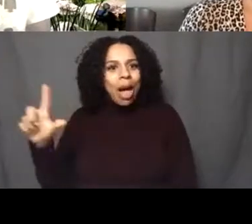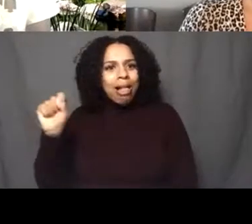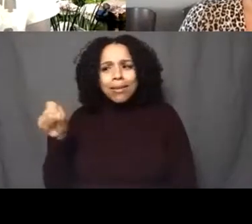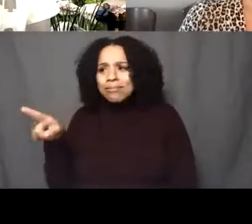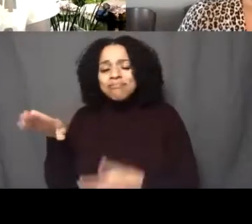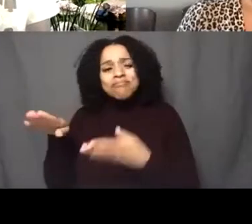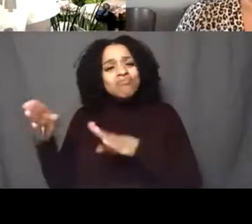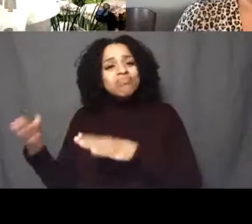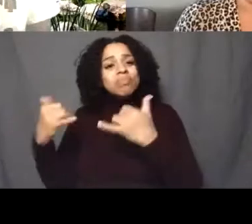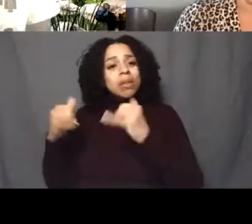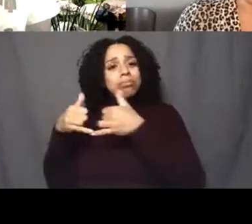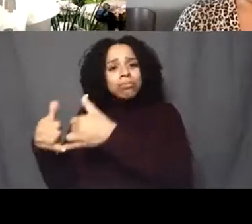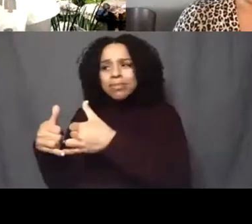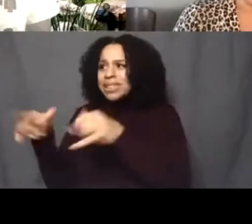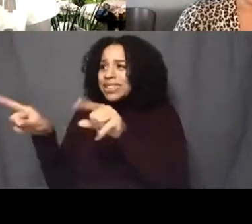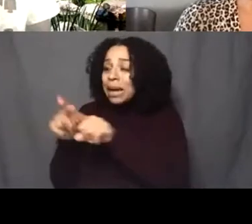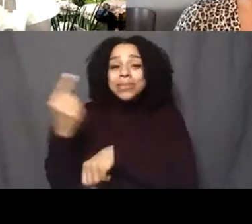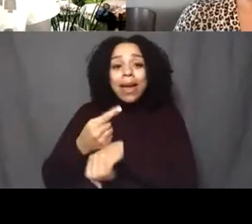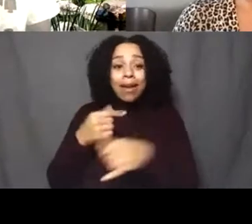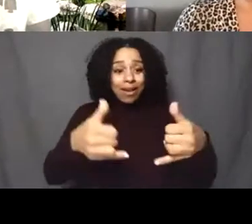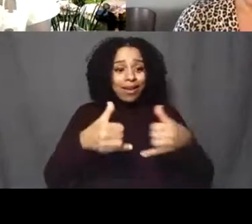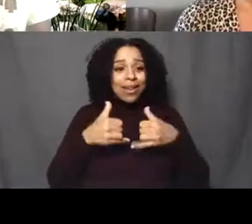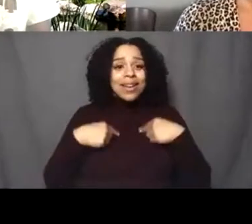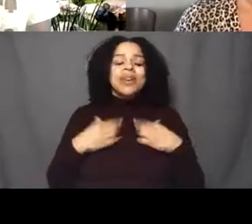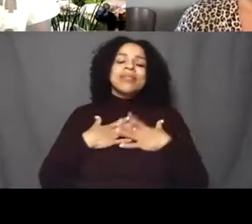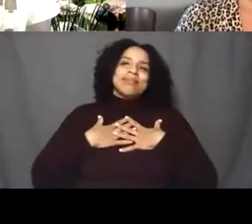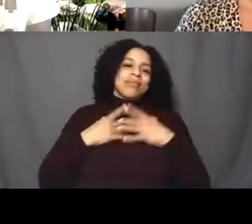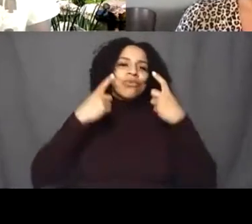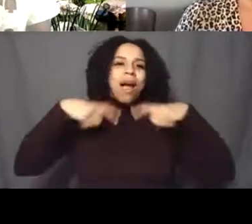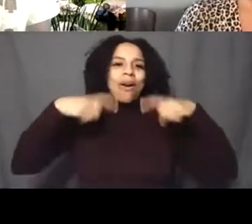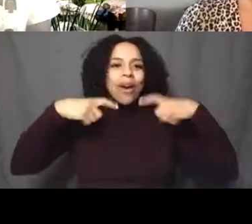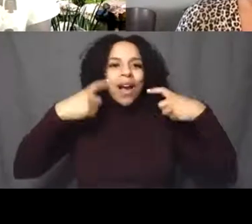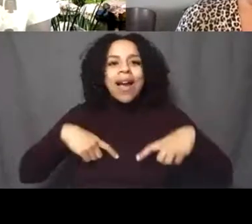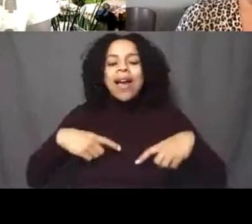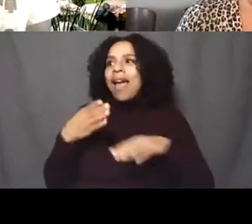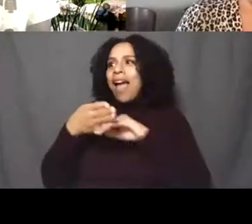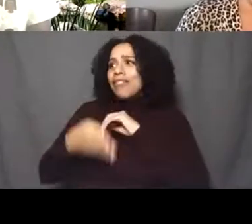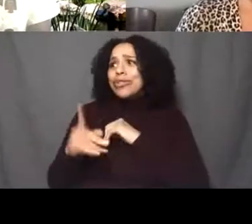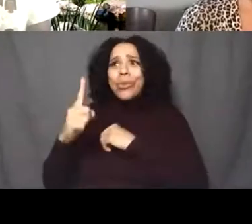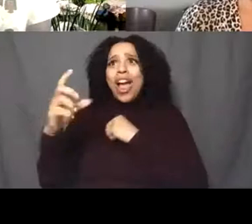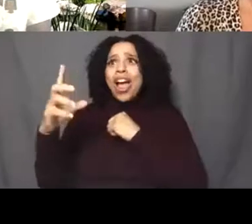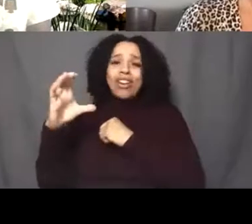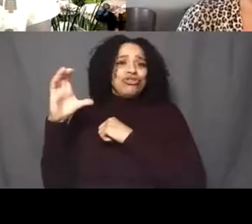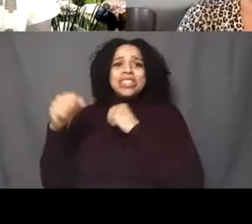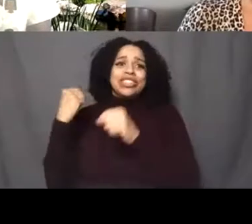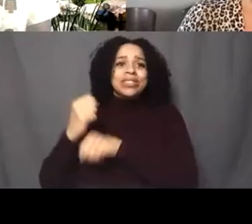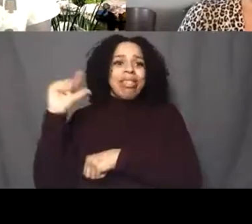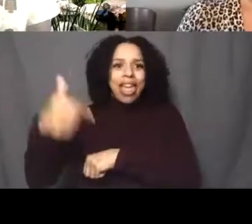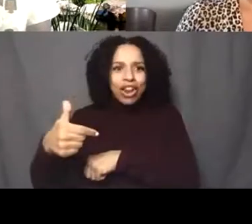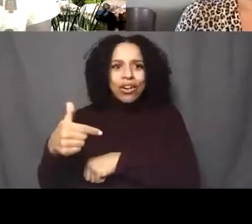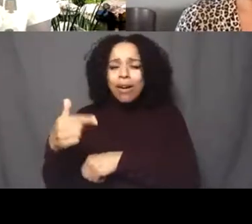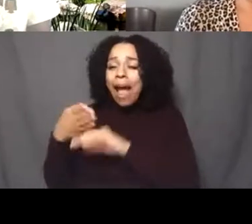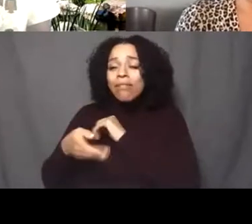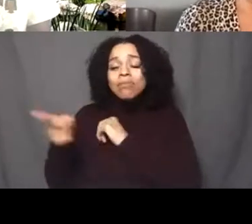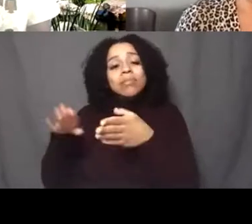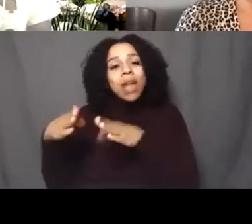know that all of these, a century after her death, that she finally got the acknowledgement that she deserved,